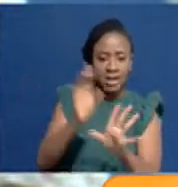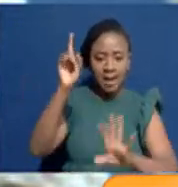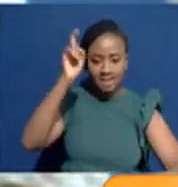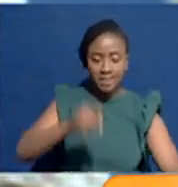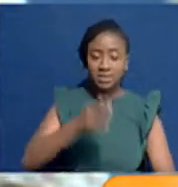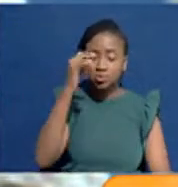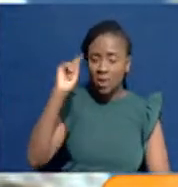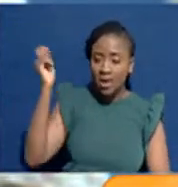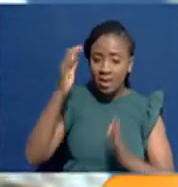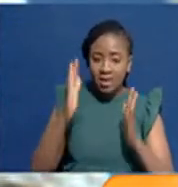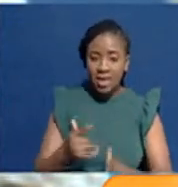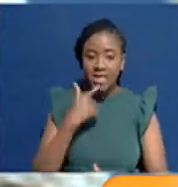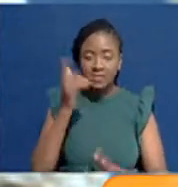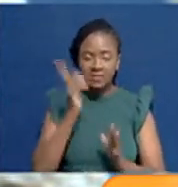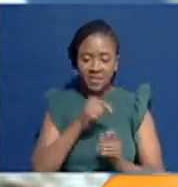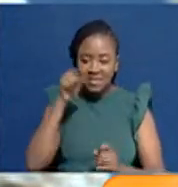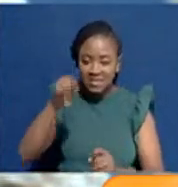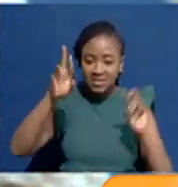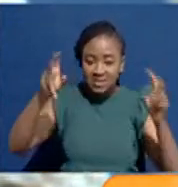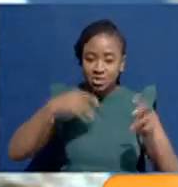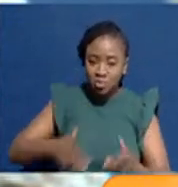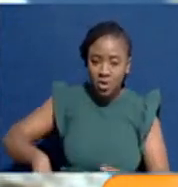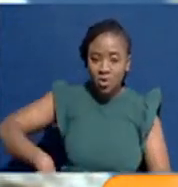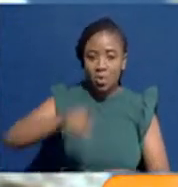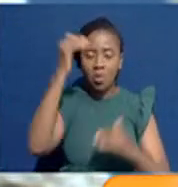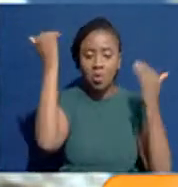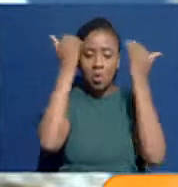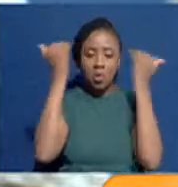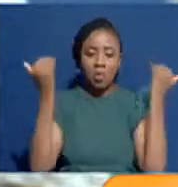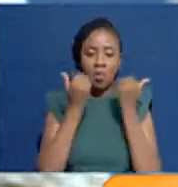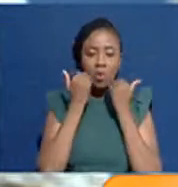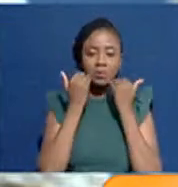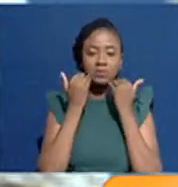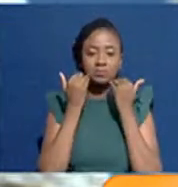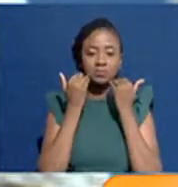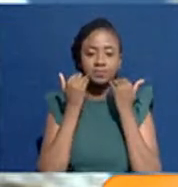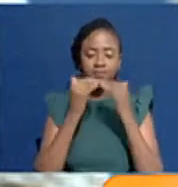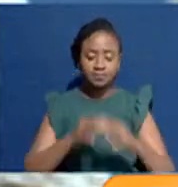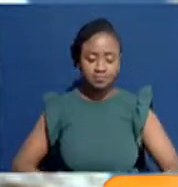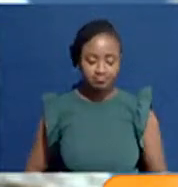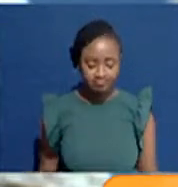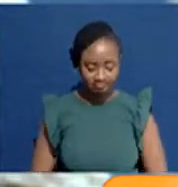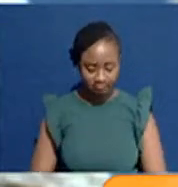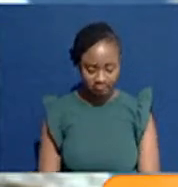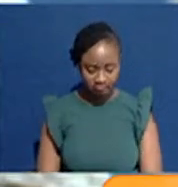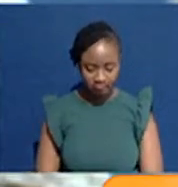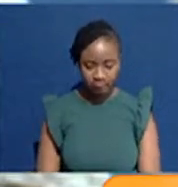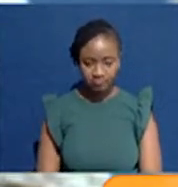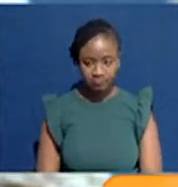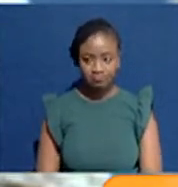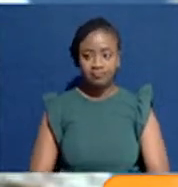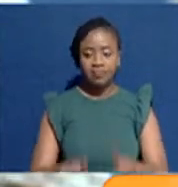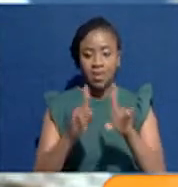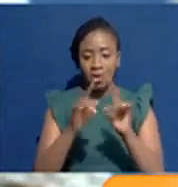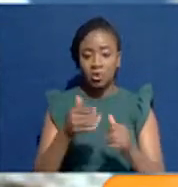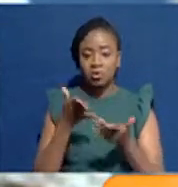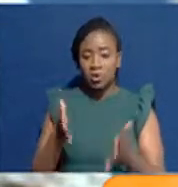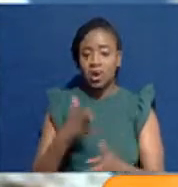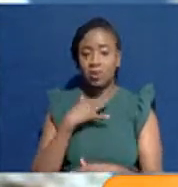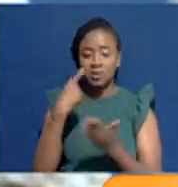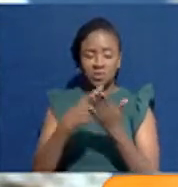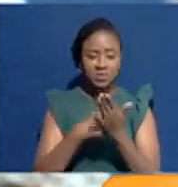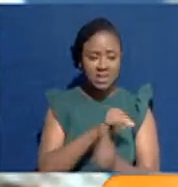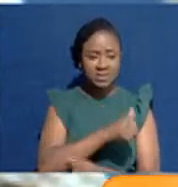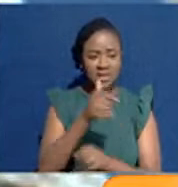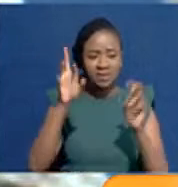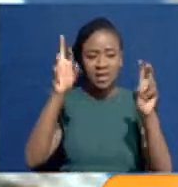said we reject this thing in total. Now, Sam, I want to discuss something that is very dangerous in our democracy. Separation